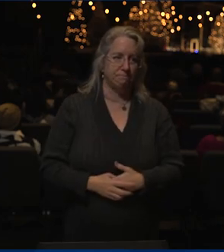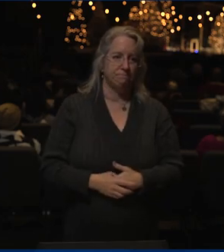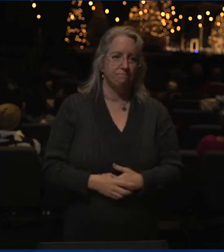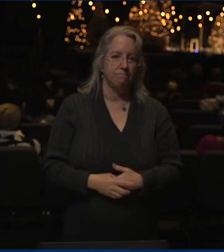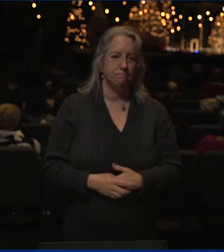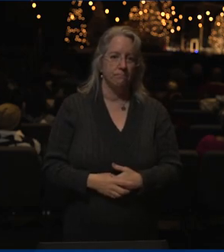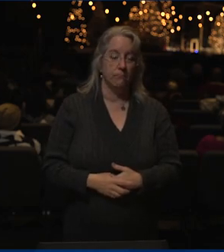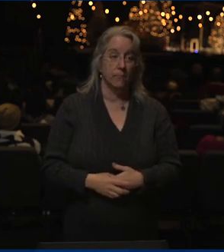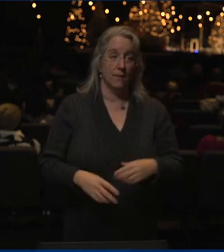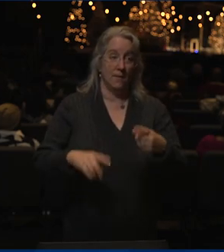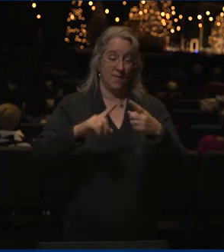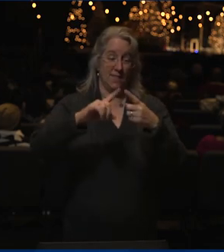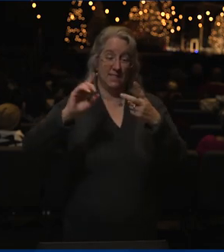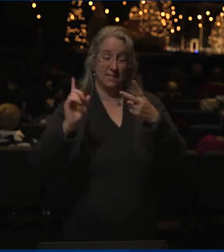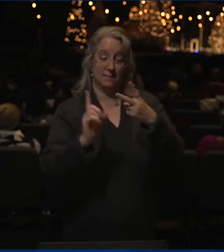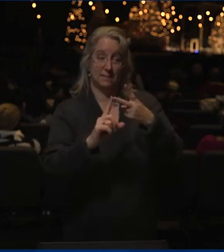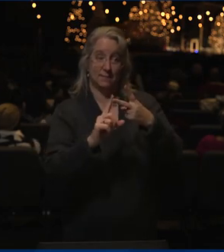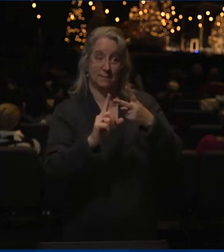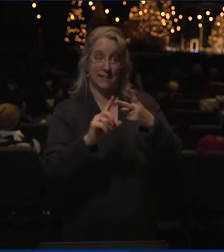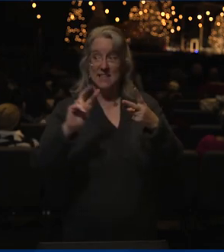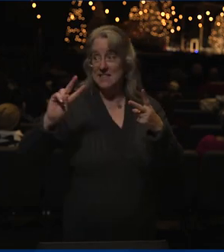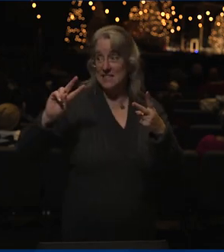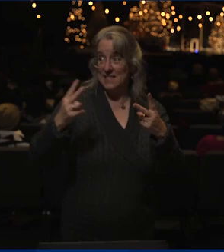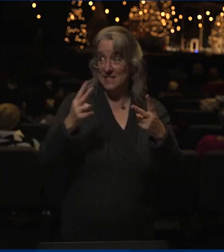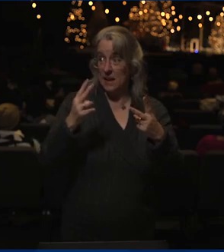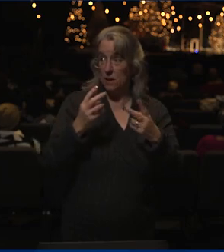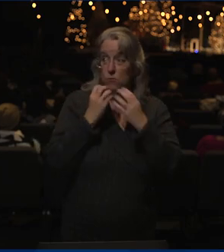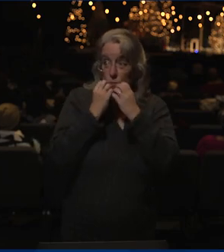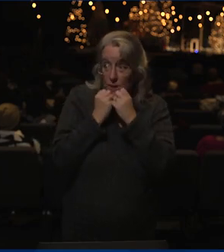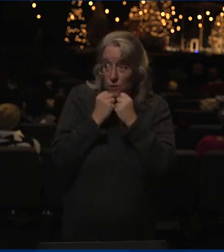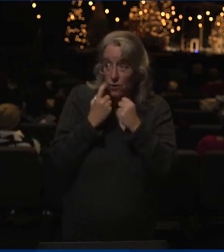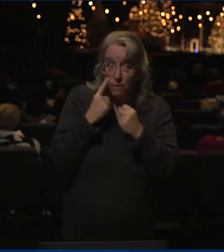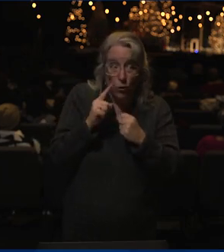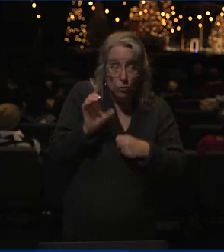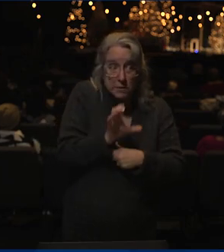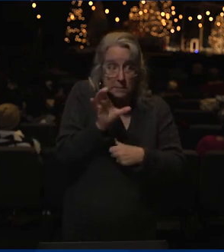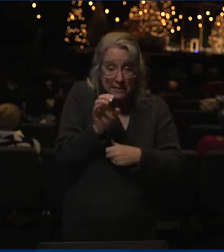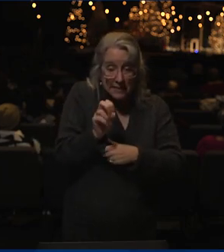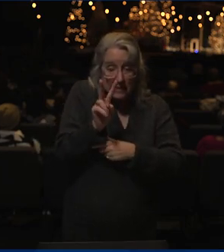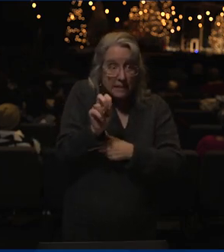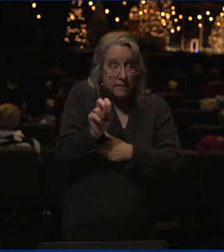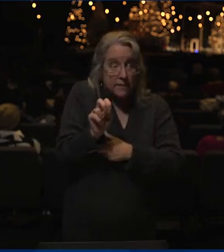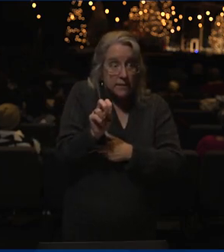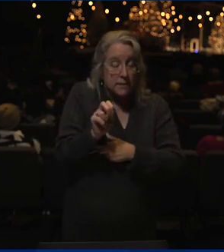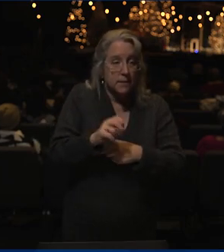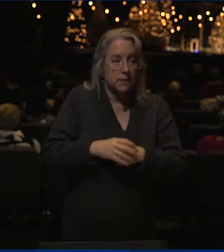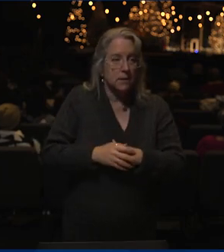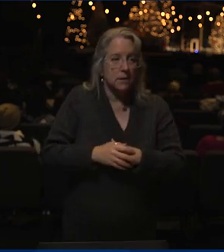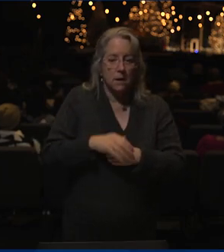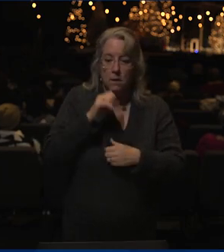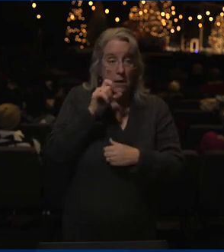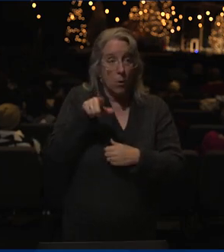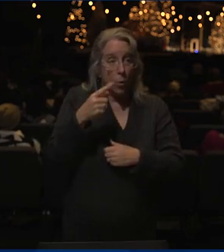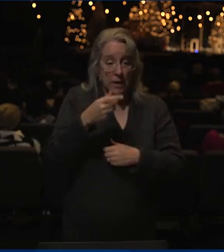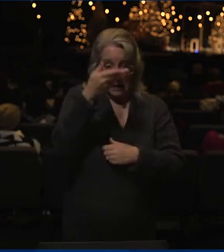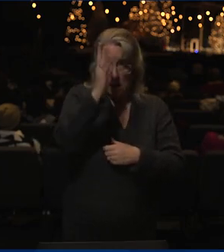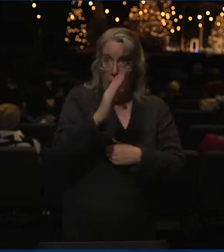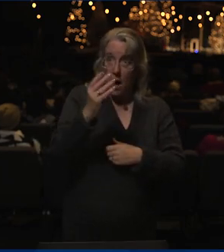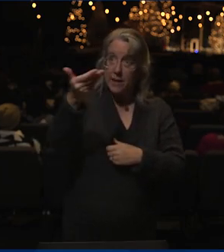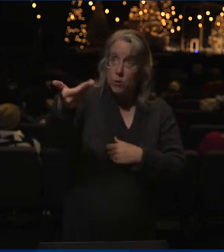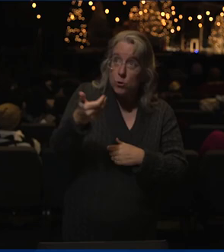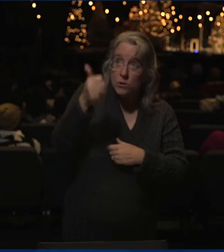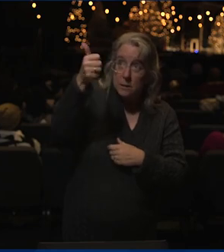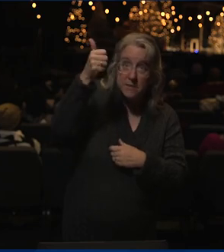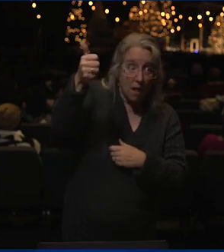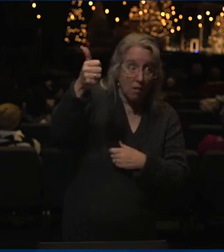Now, the second treasure that we find on Christmas Eve is not just that God introduces himself to us in that